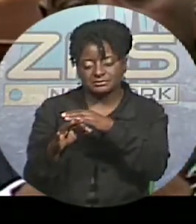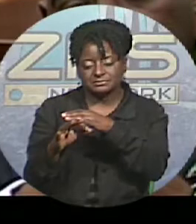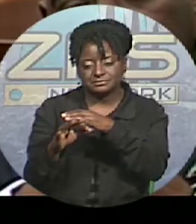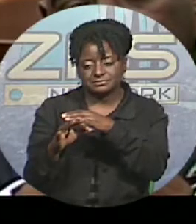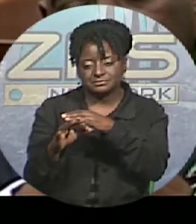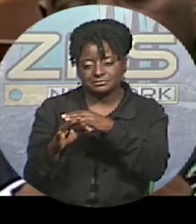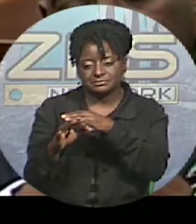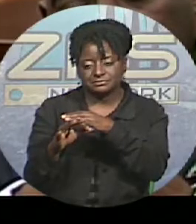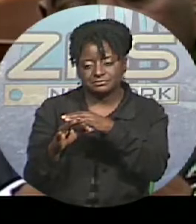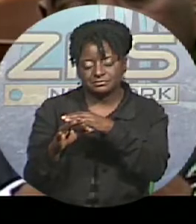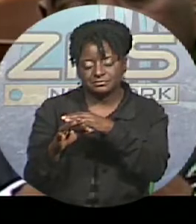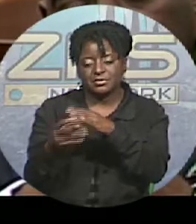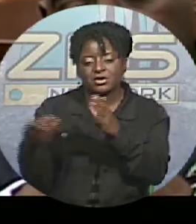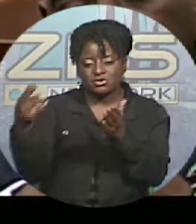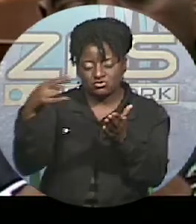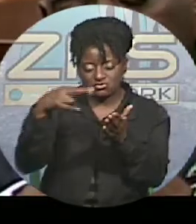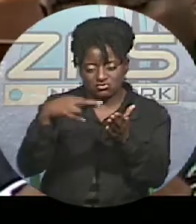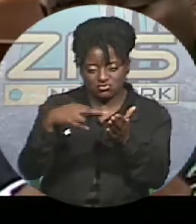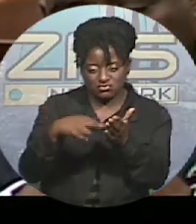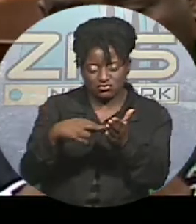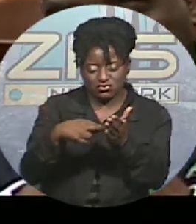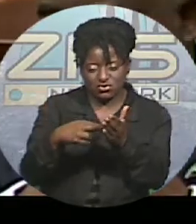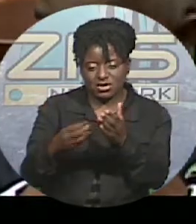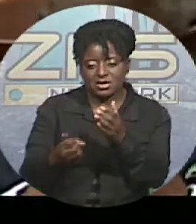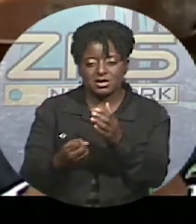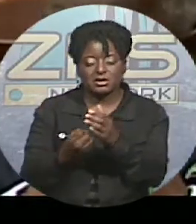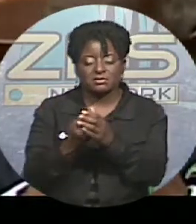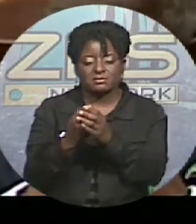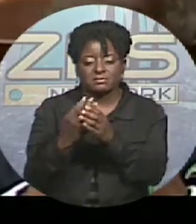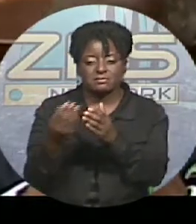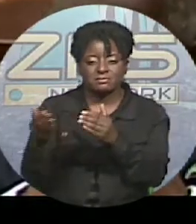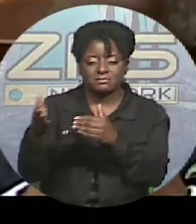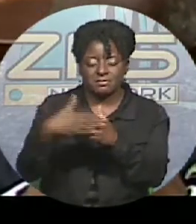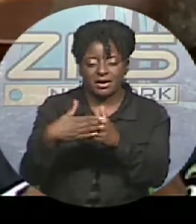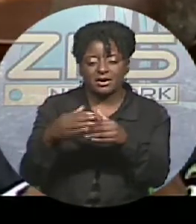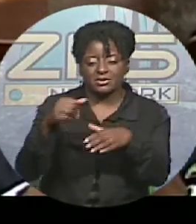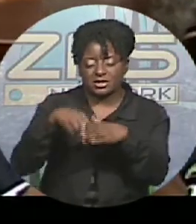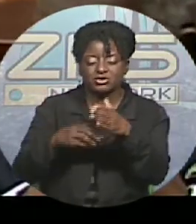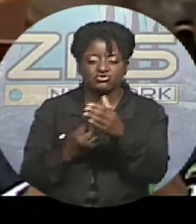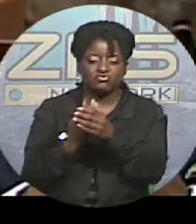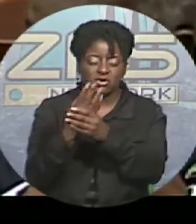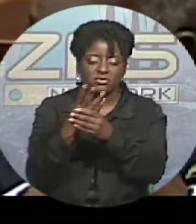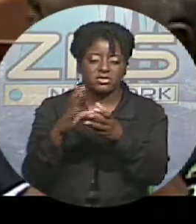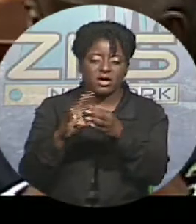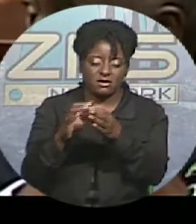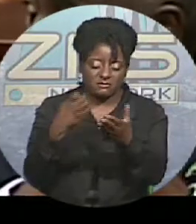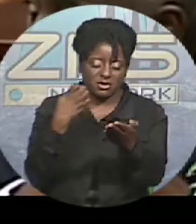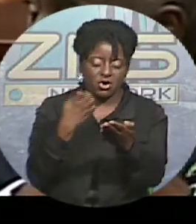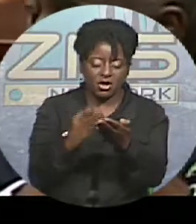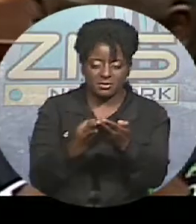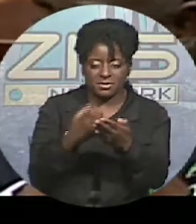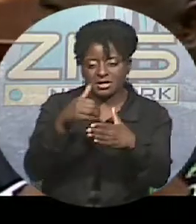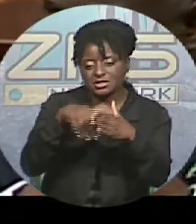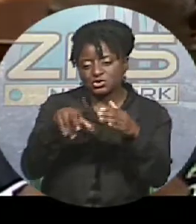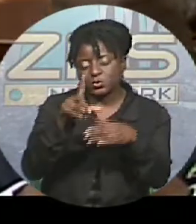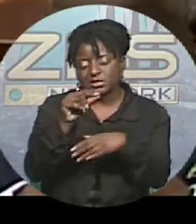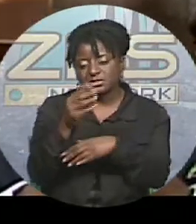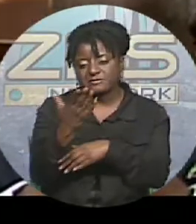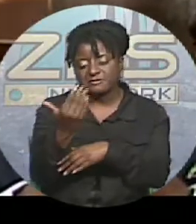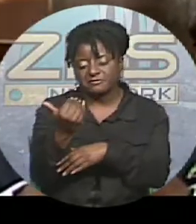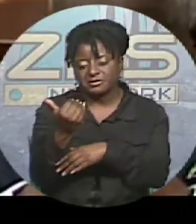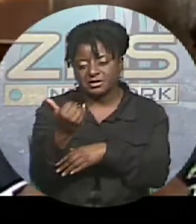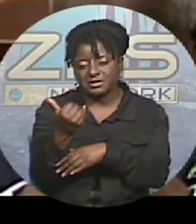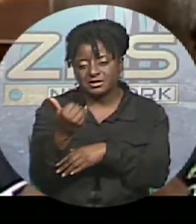plan a rebound in the growth of our economy in 2015 with a real growth rate